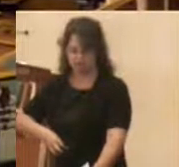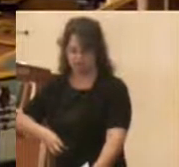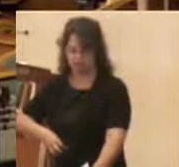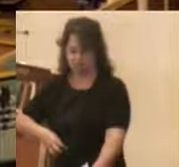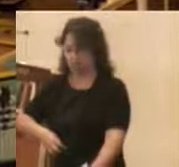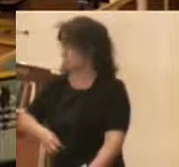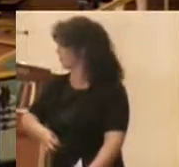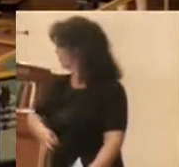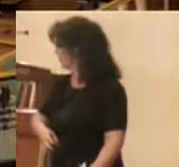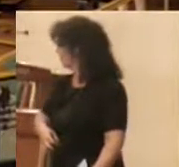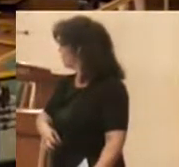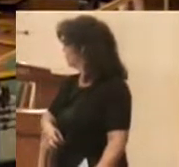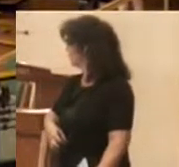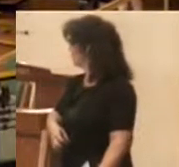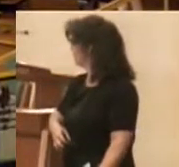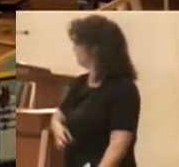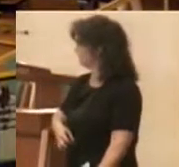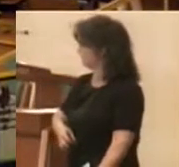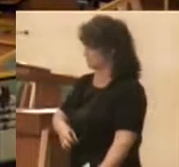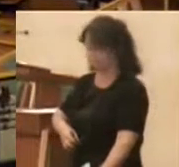Jim.